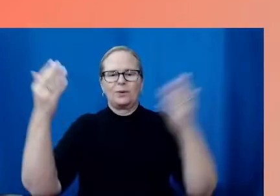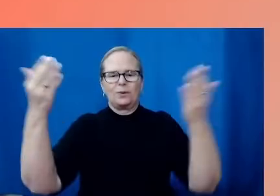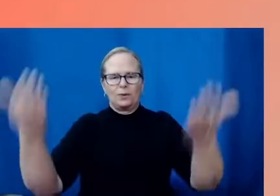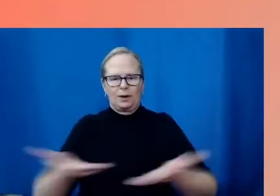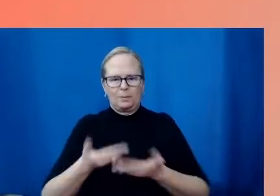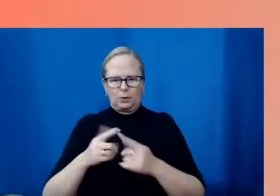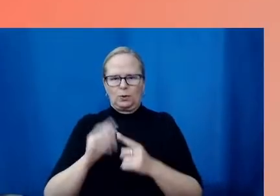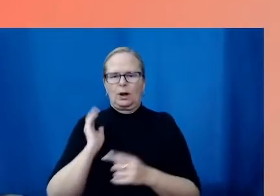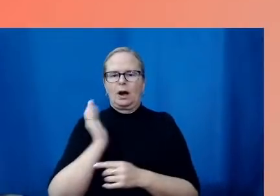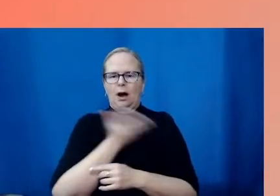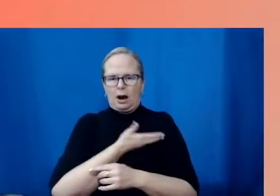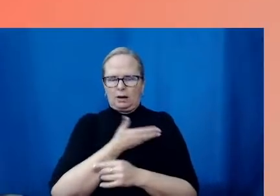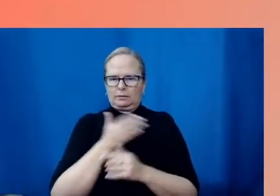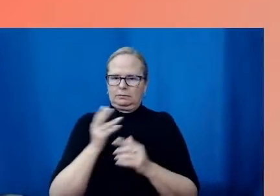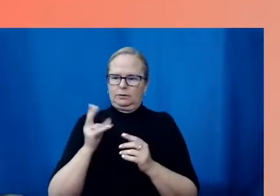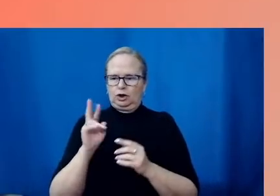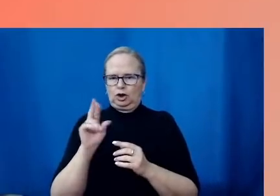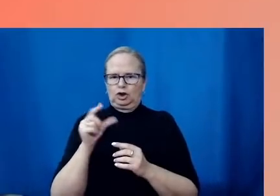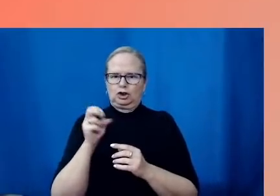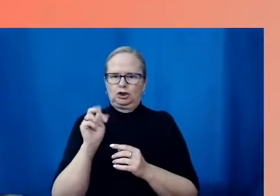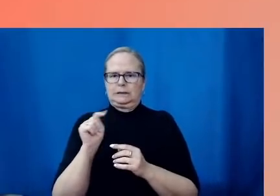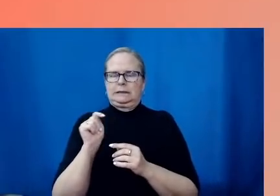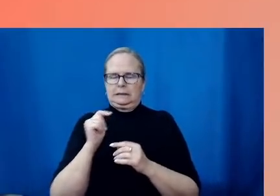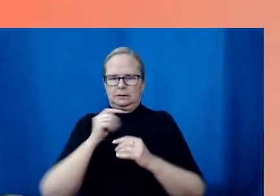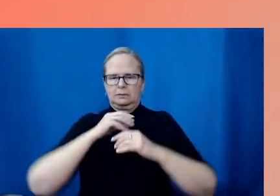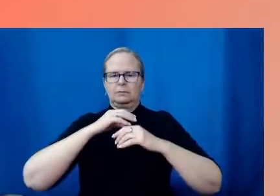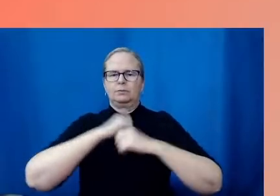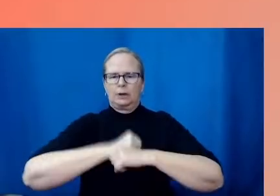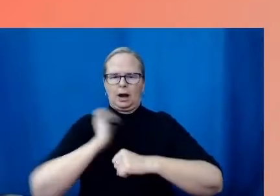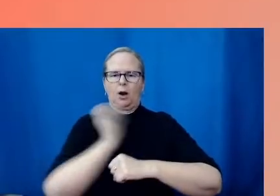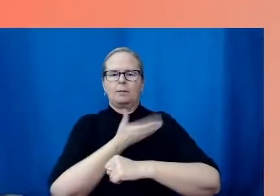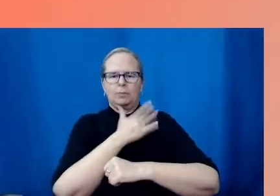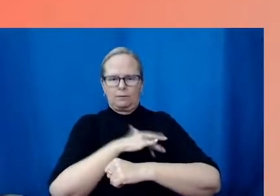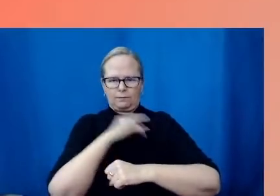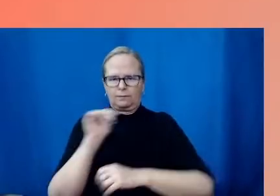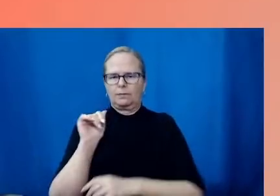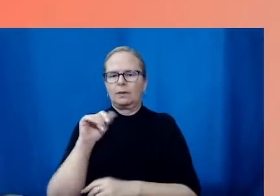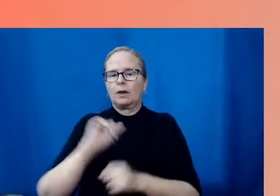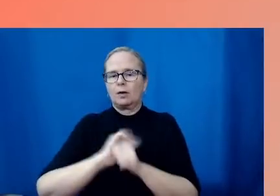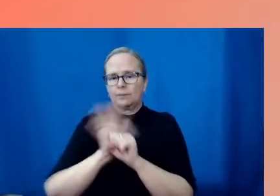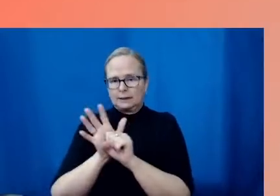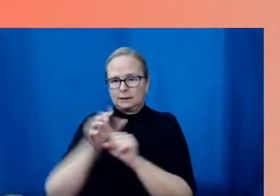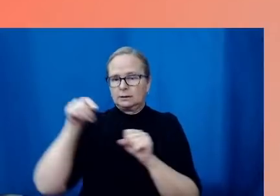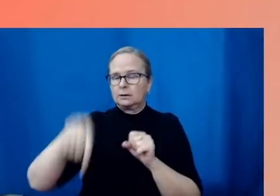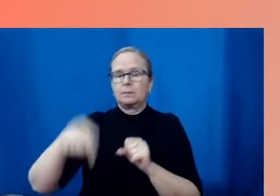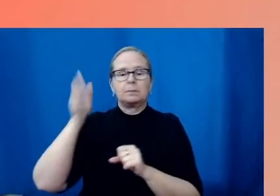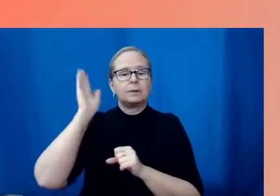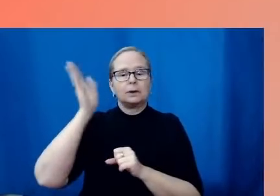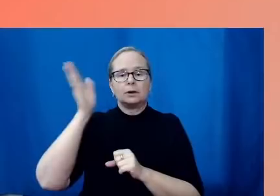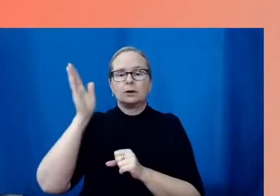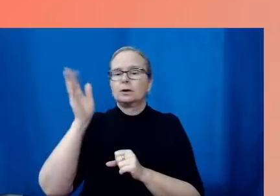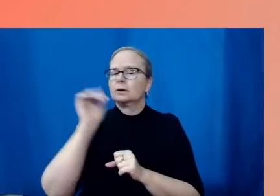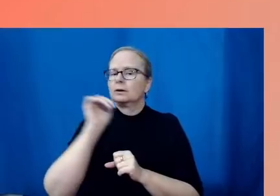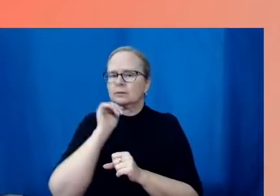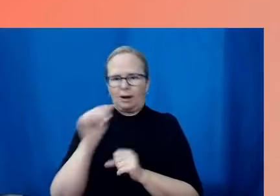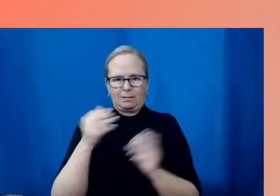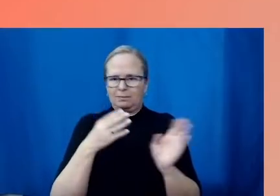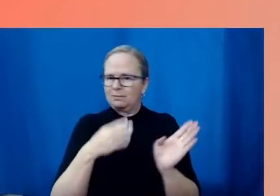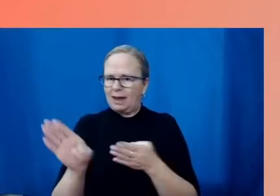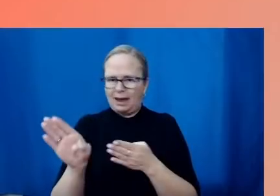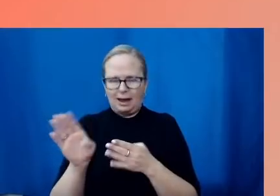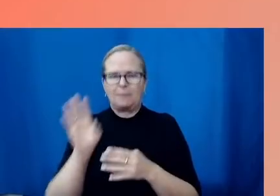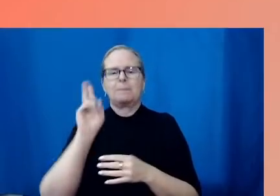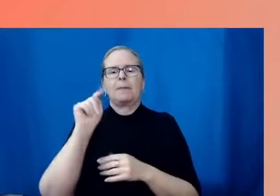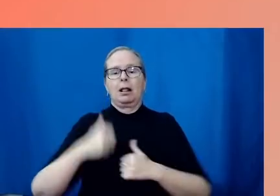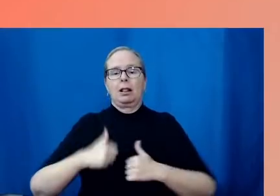Good afternoon, everyone, and welcome to our Urgent Protect Our Province COVID-19 briefing for Alberta. This unplanned broadcast is live streaming from